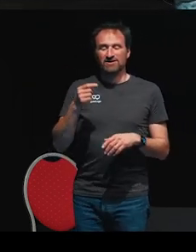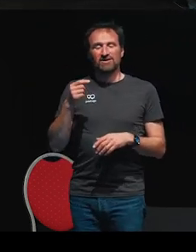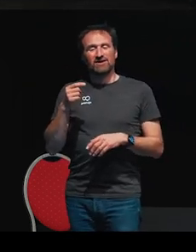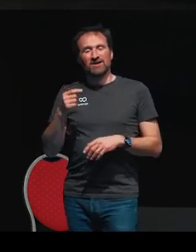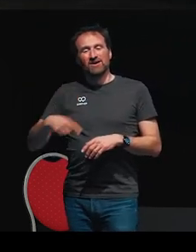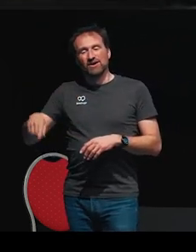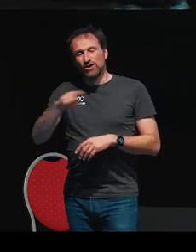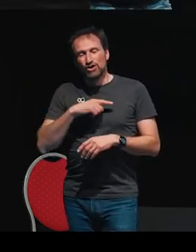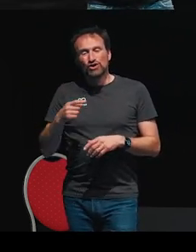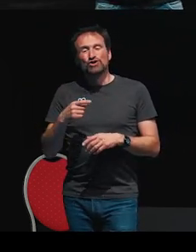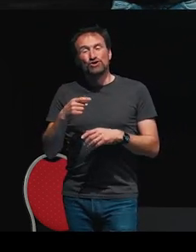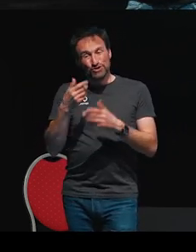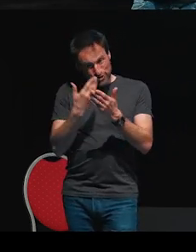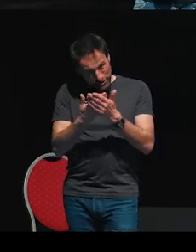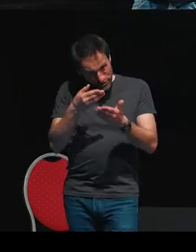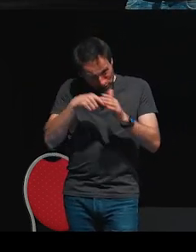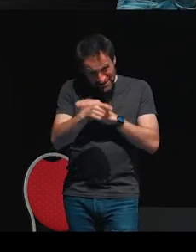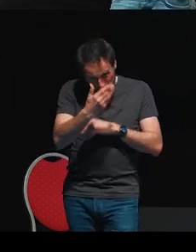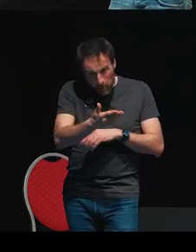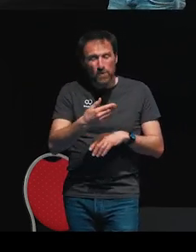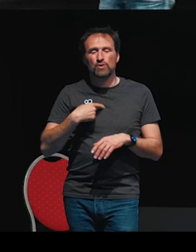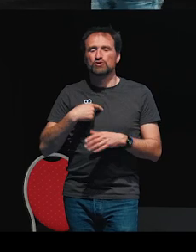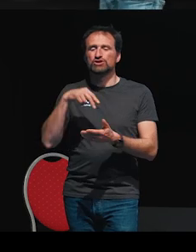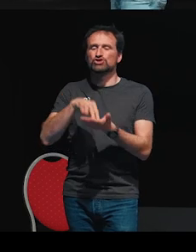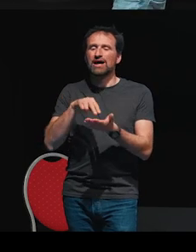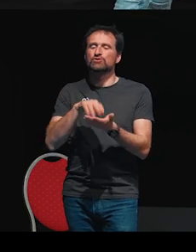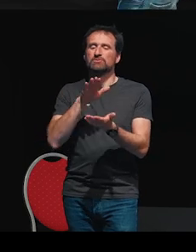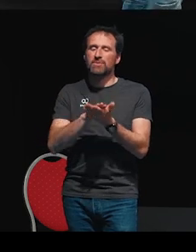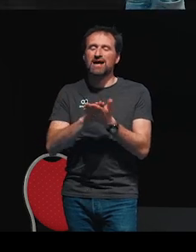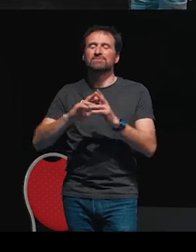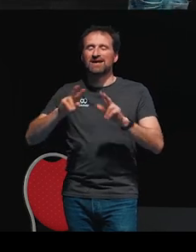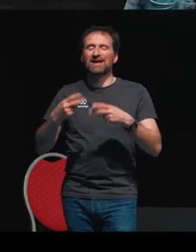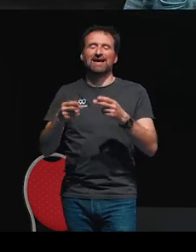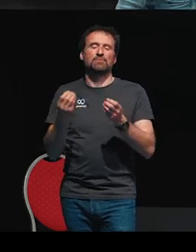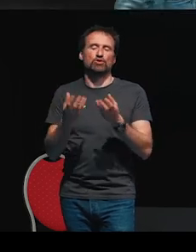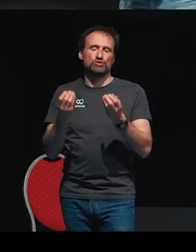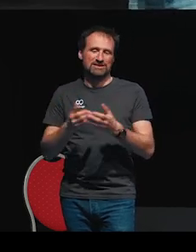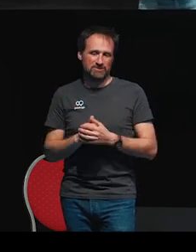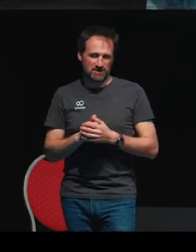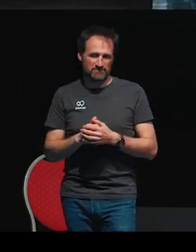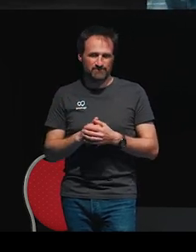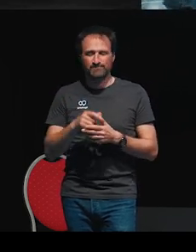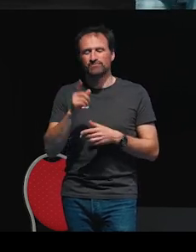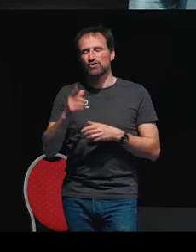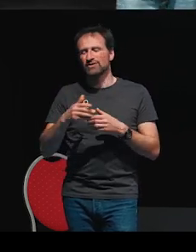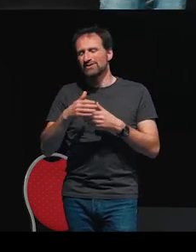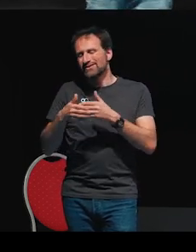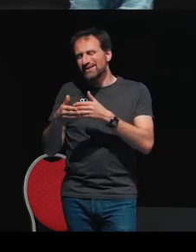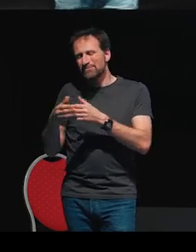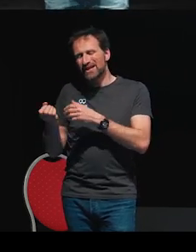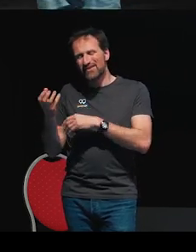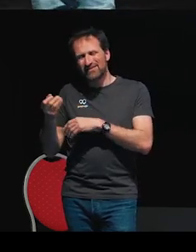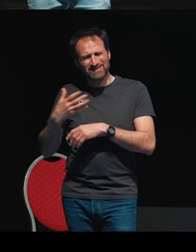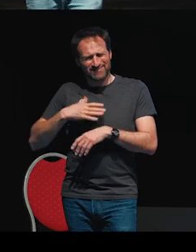to keep our state reproducible. You get rid of all those unwanted side effects,